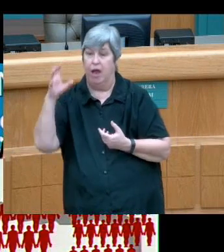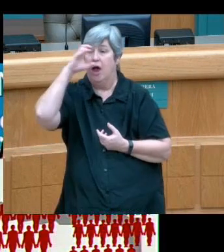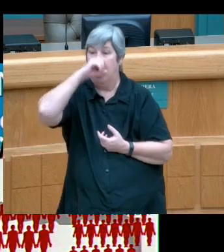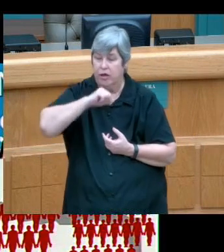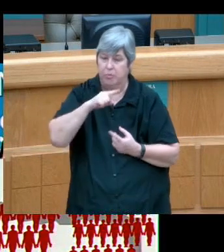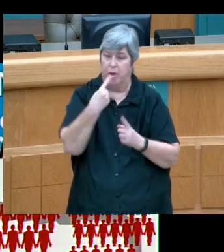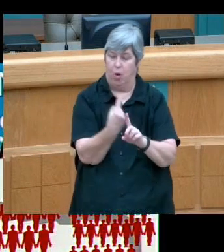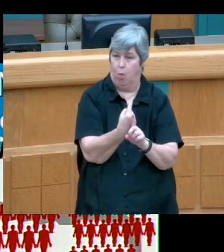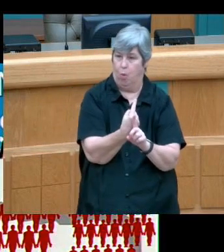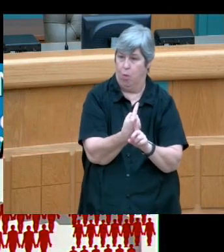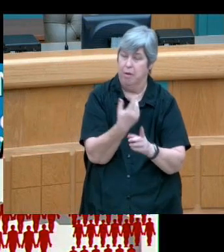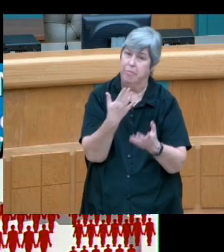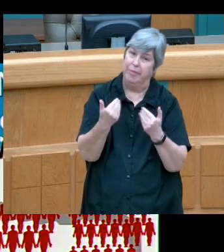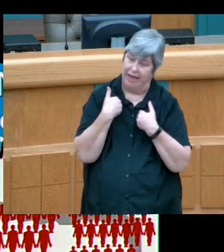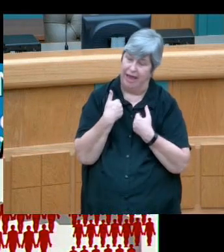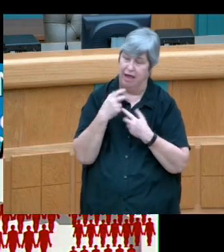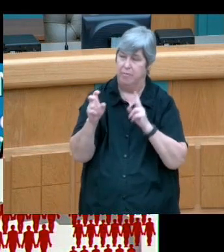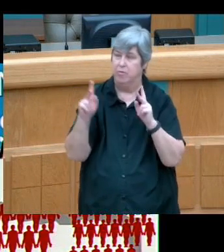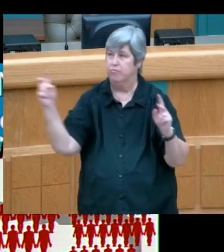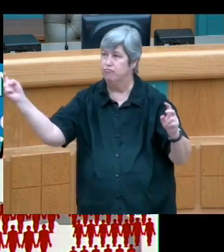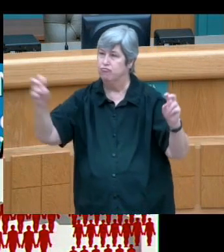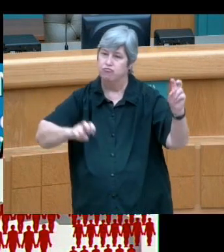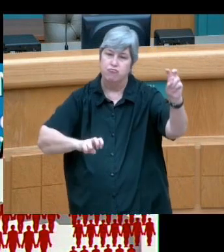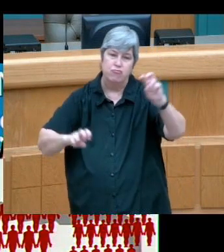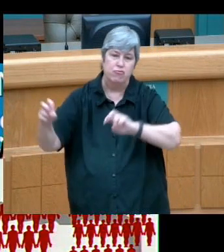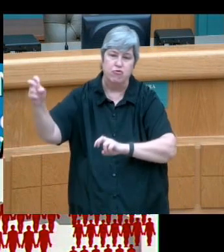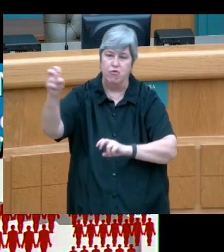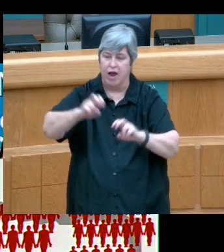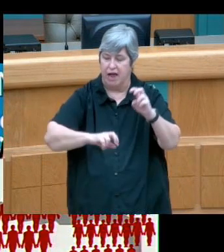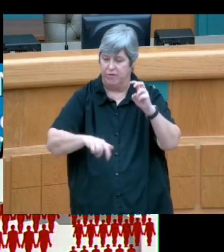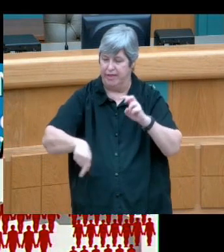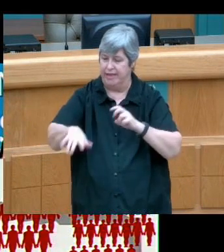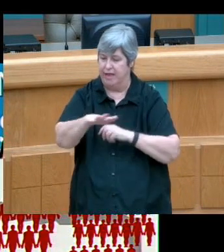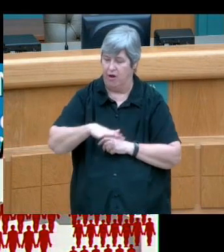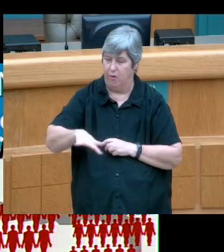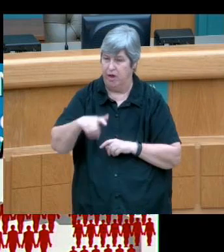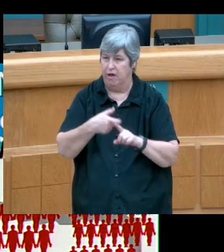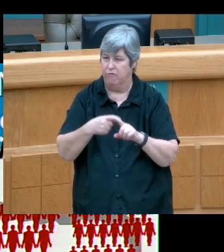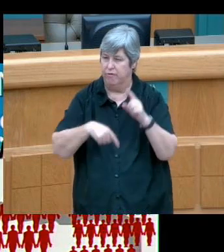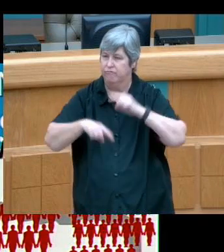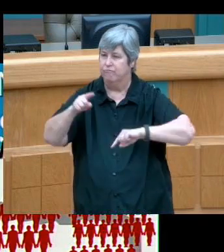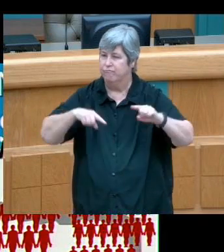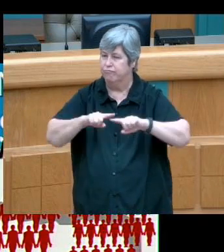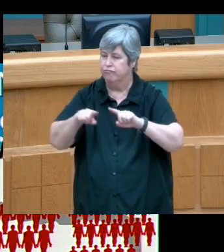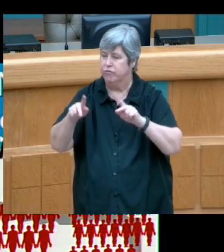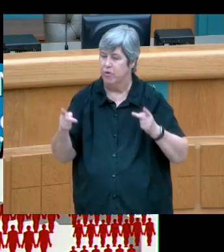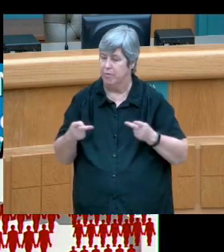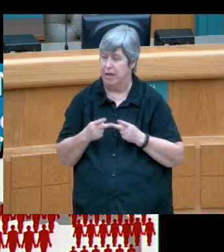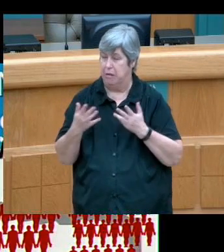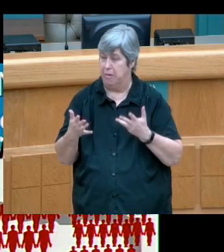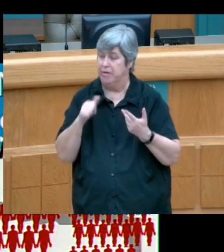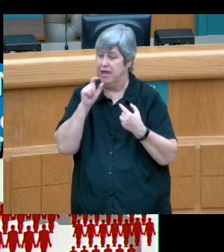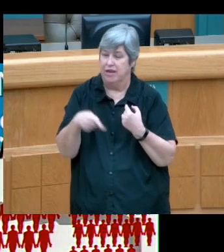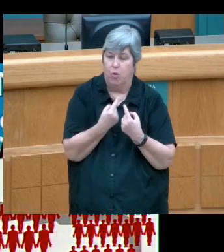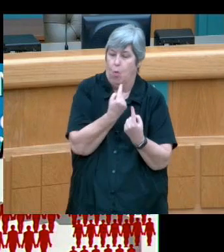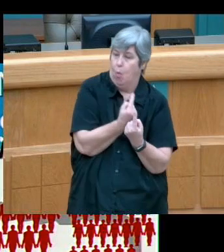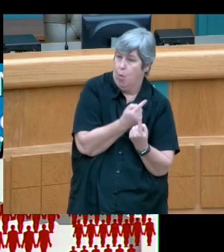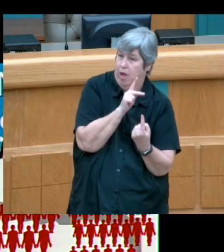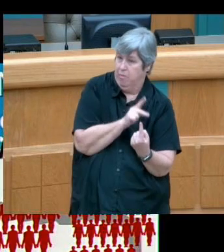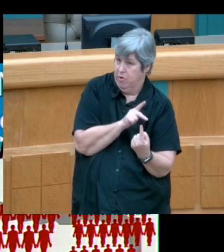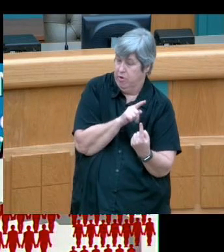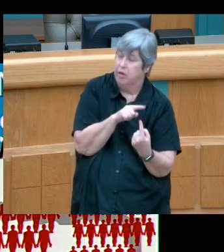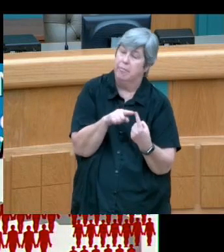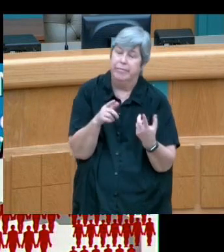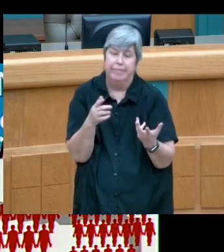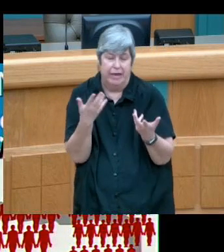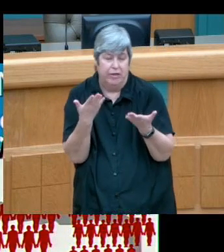initial case, but probably we had people traveling in to the Coastal Bend area from various locations, and there probably wasn't just one person, but this